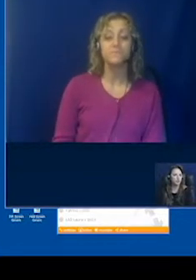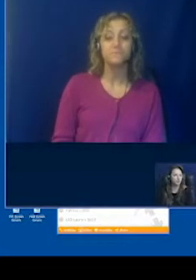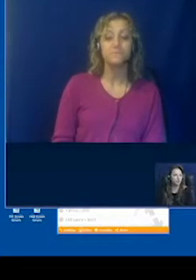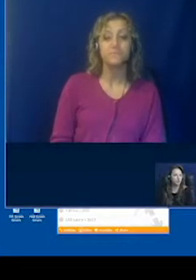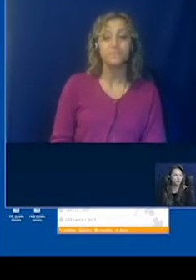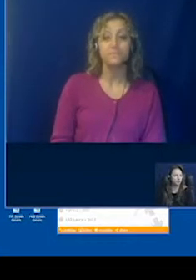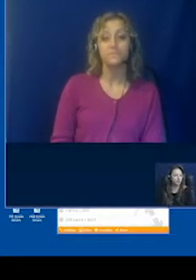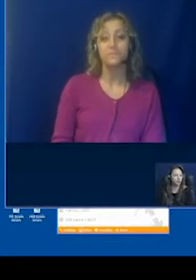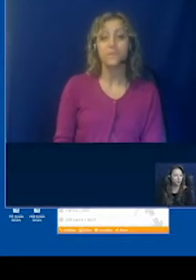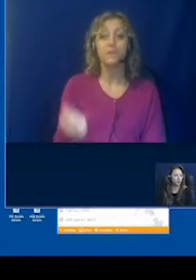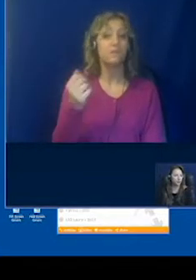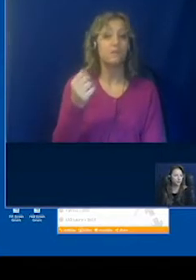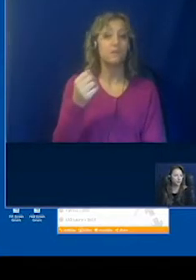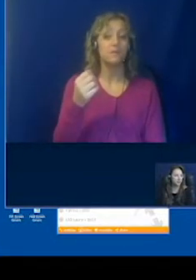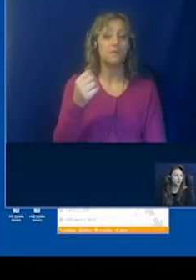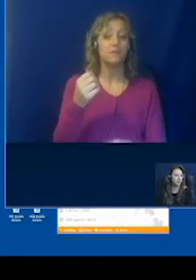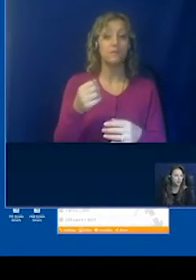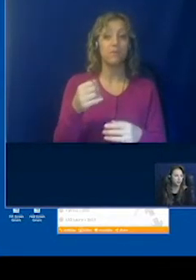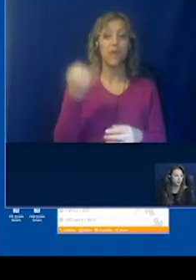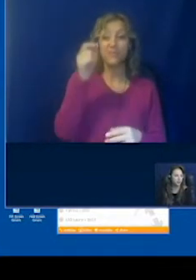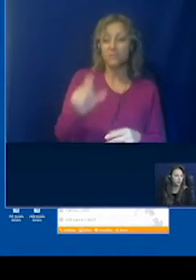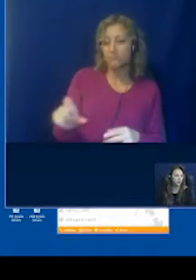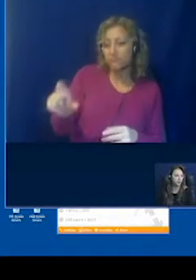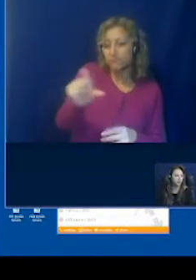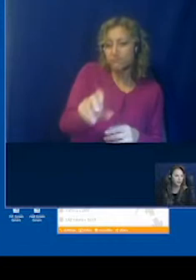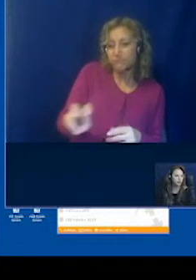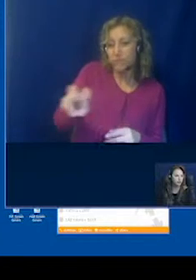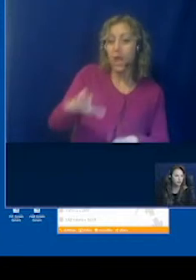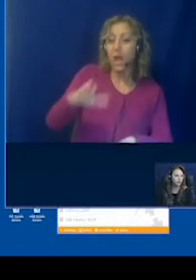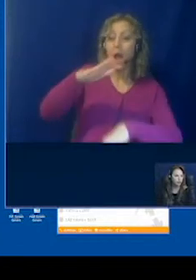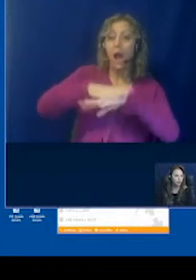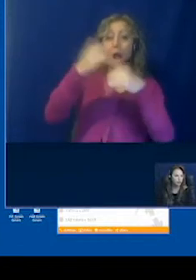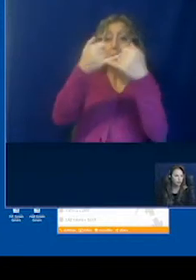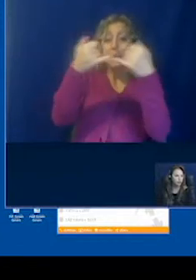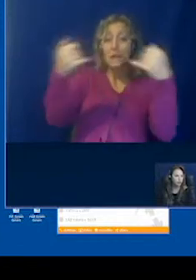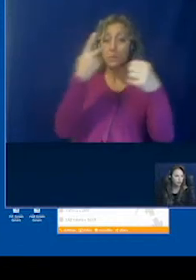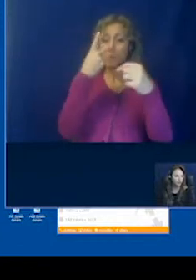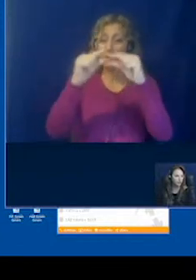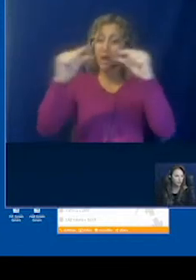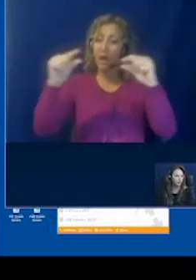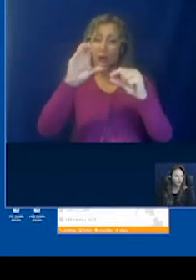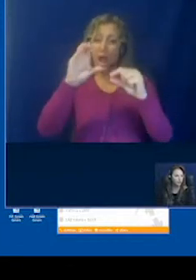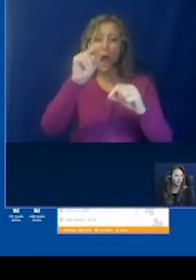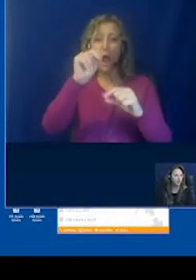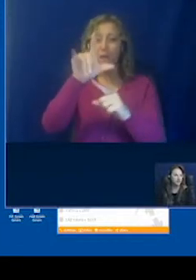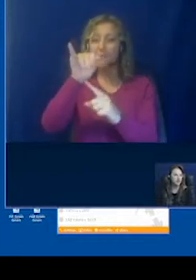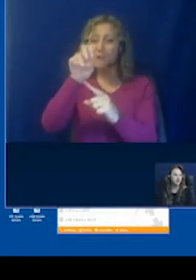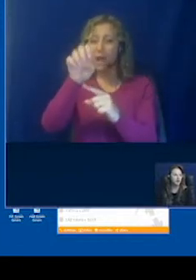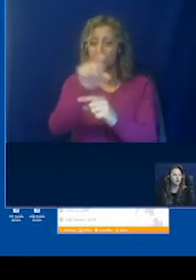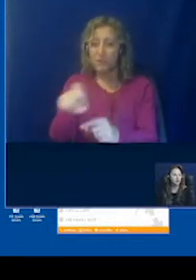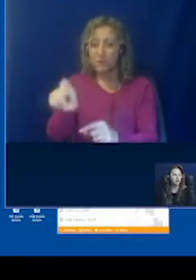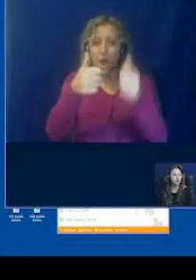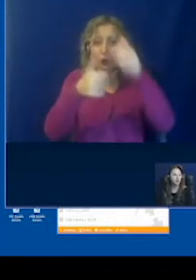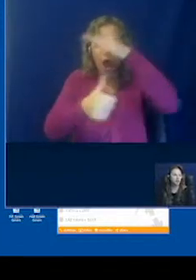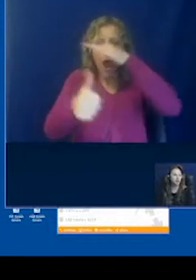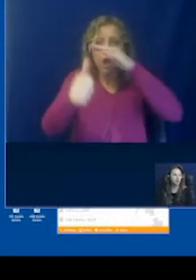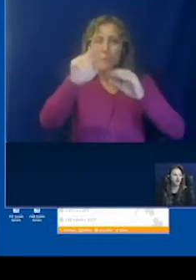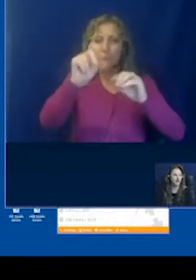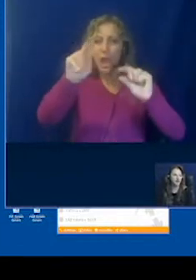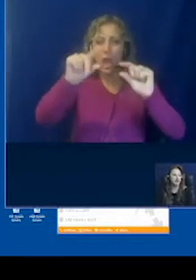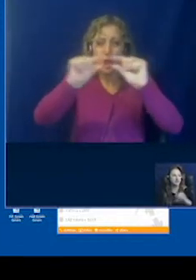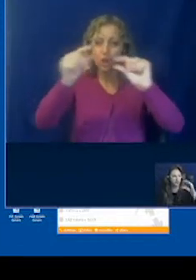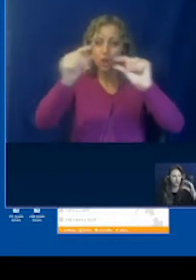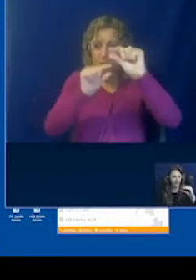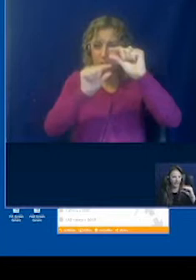If you mouse over where it says online here, right underneath the banner, you'll notice